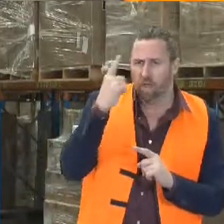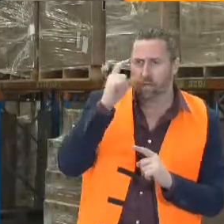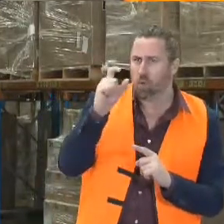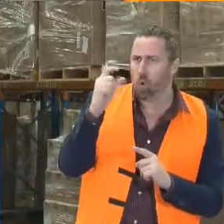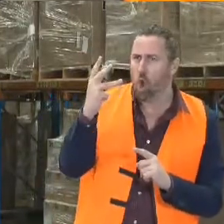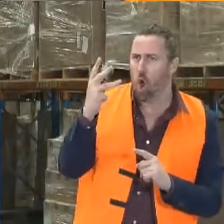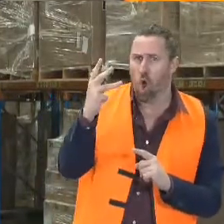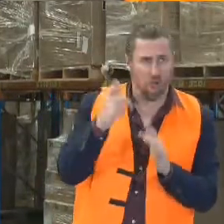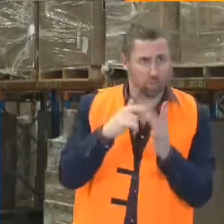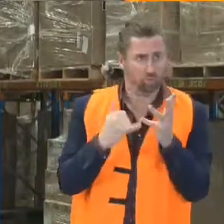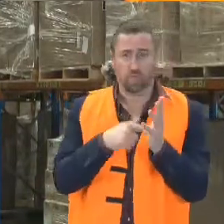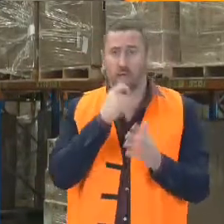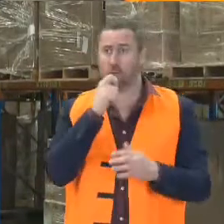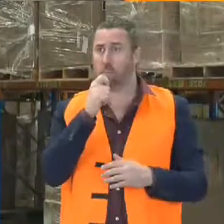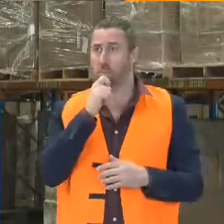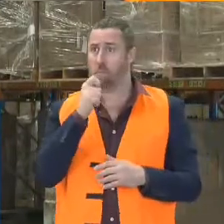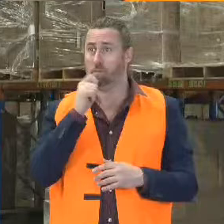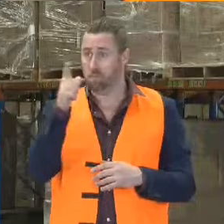Channel 9 just reported it,